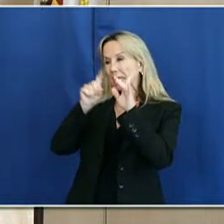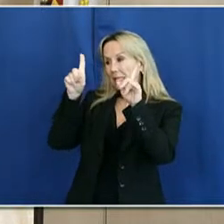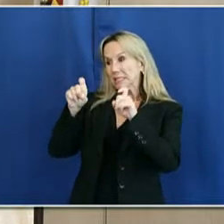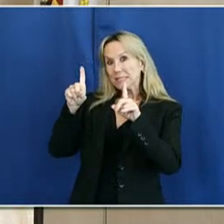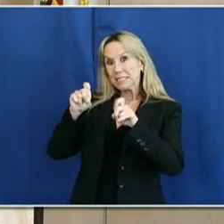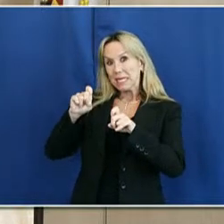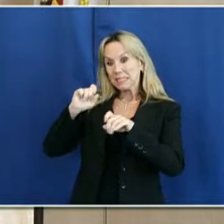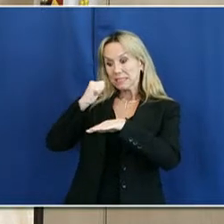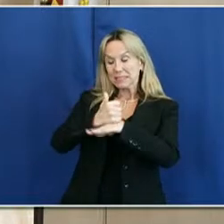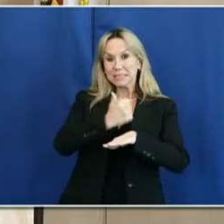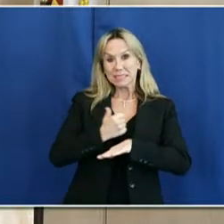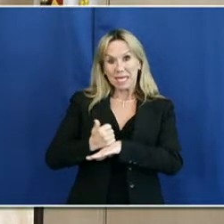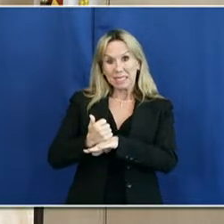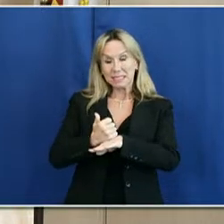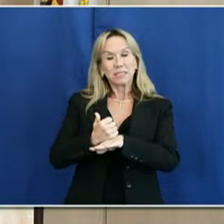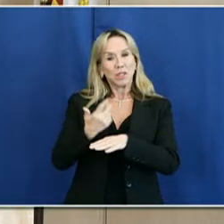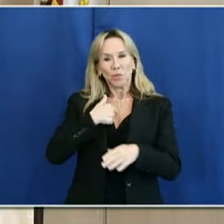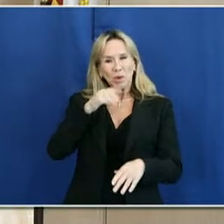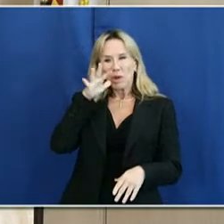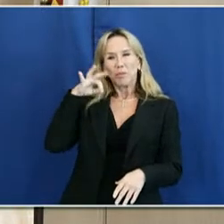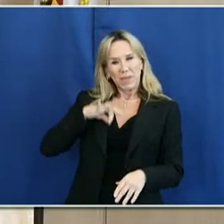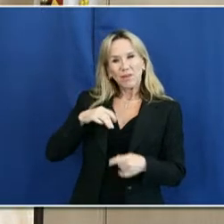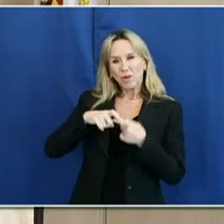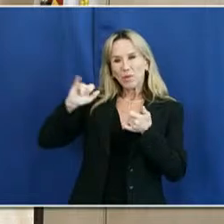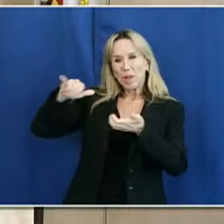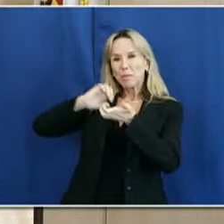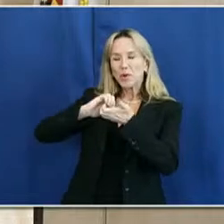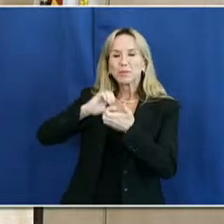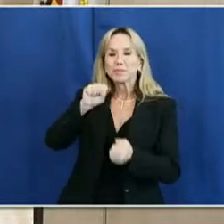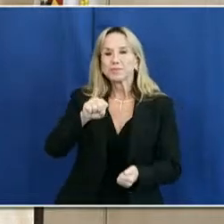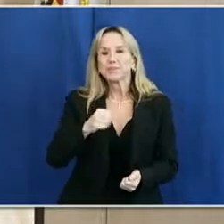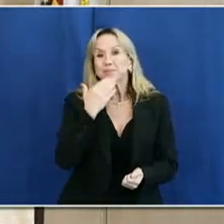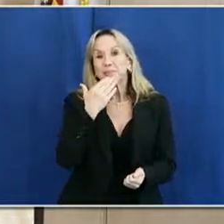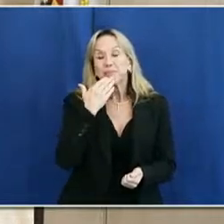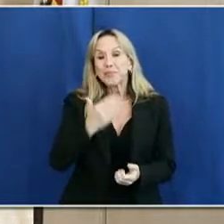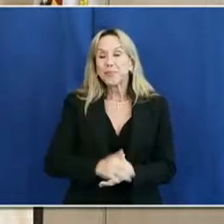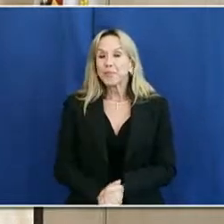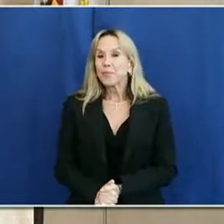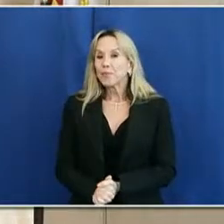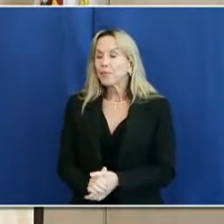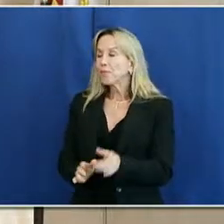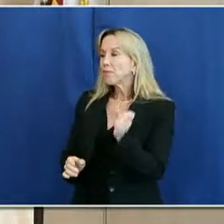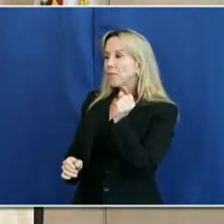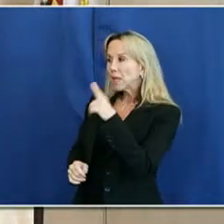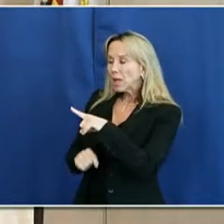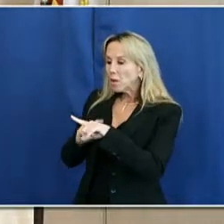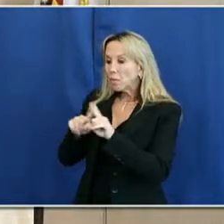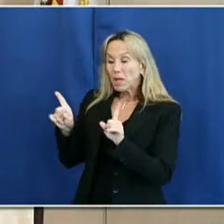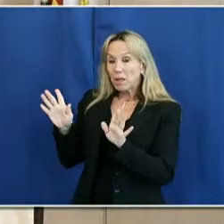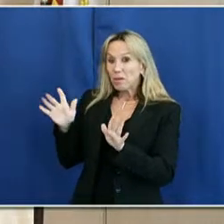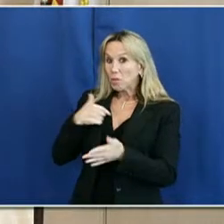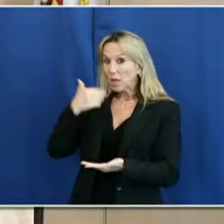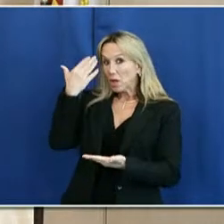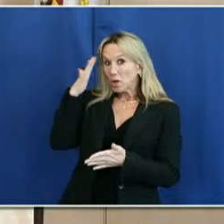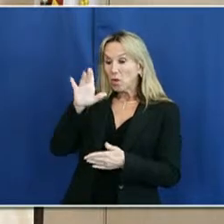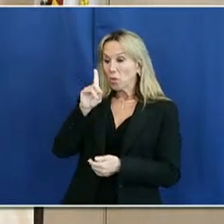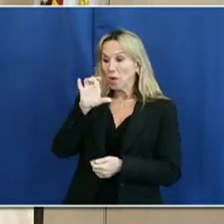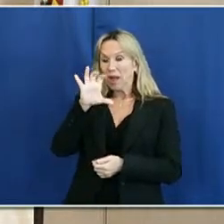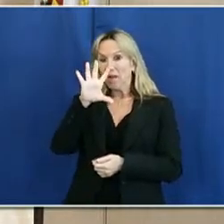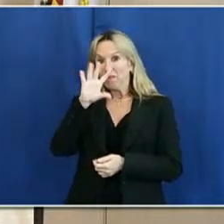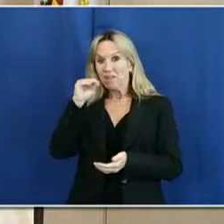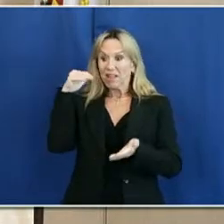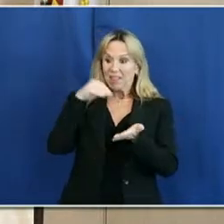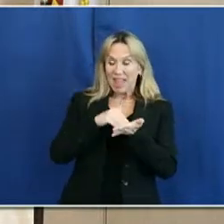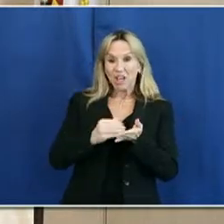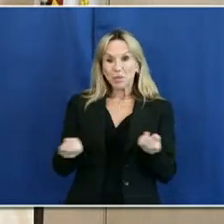sites, we would benefit from that partnership. Thank you. Okay, but not necessarily, we don't necessarily know with 150 more